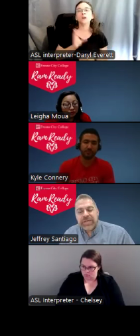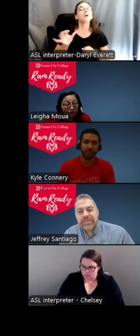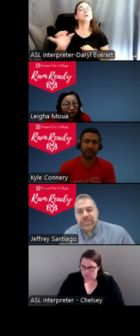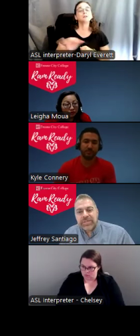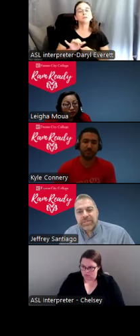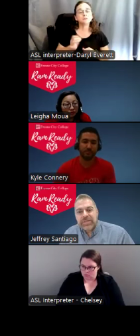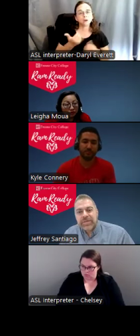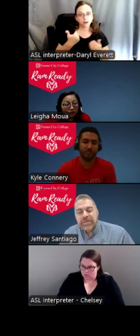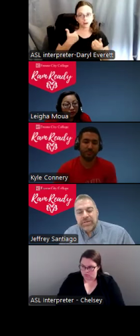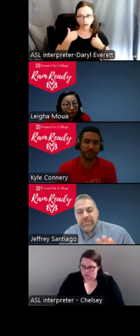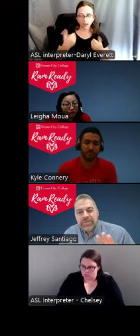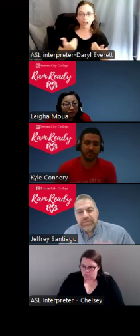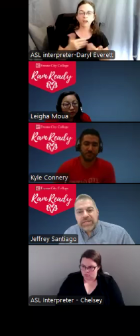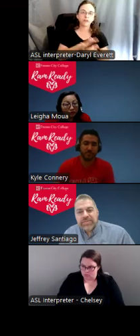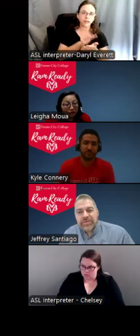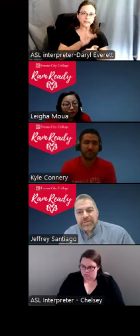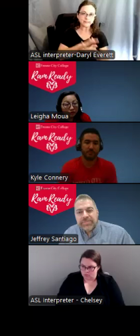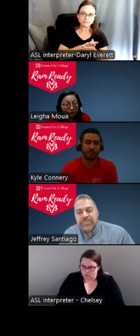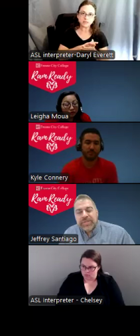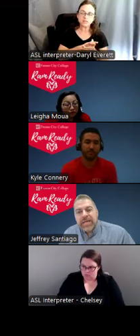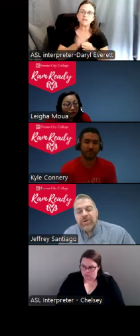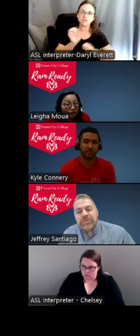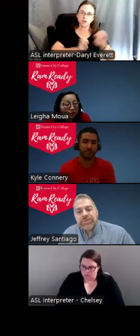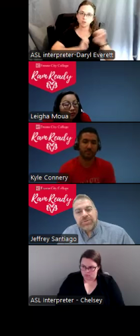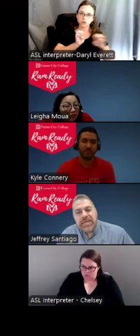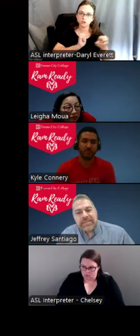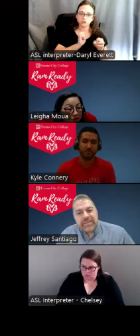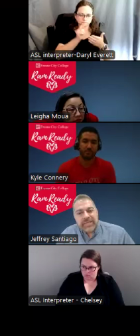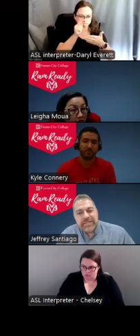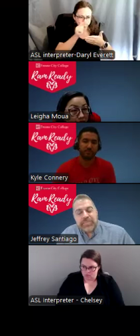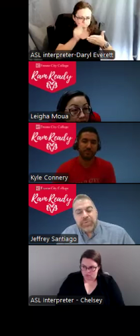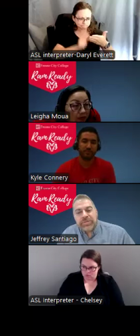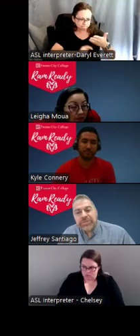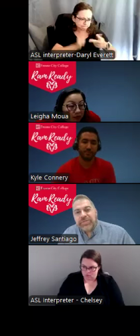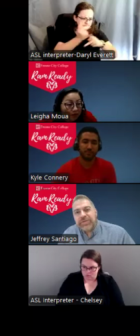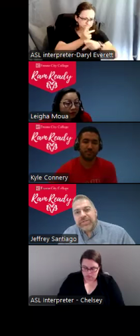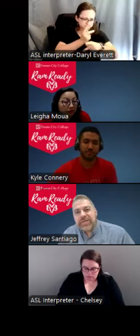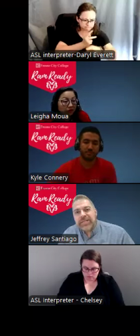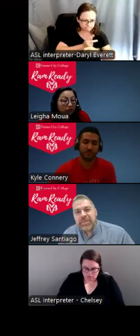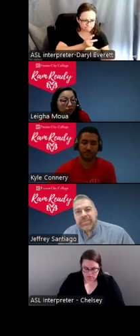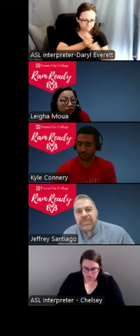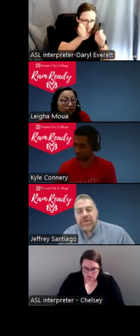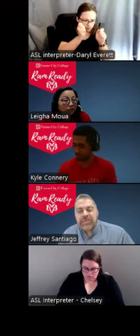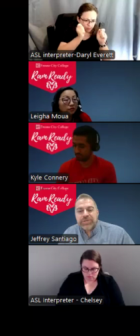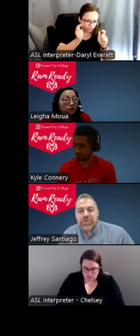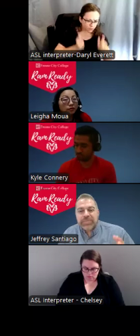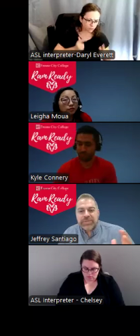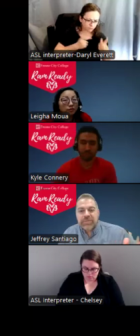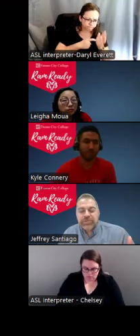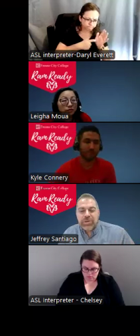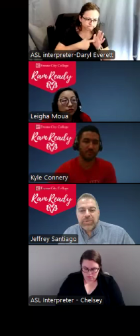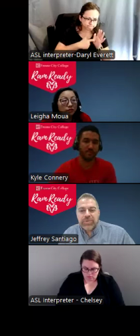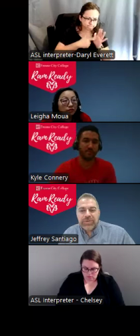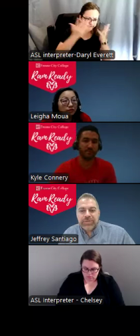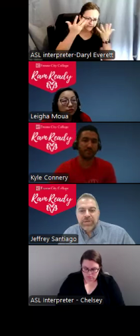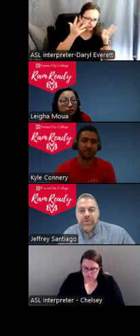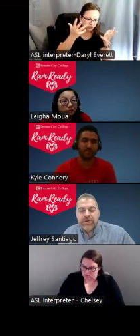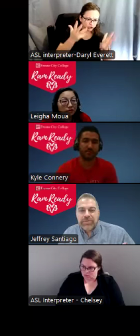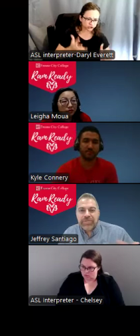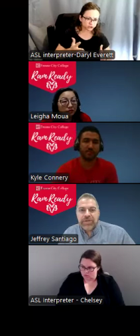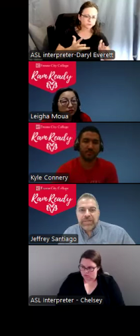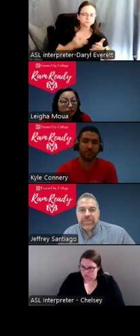for graduation, for transfer. And also, lastly, it's important too, if you decide maybe, you know, I want to drop this, I want to drop a